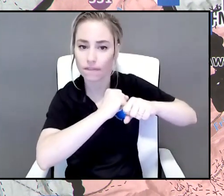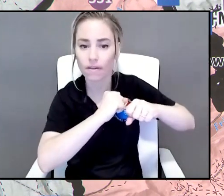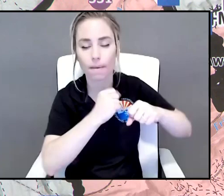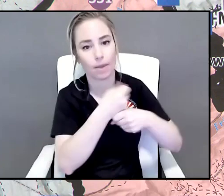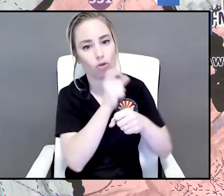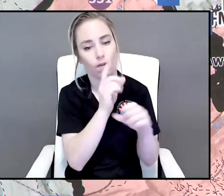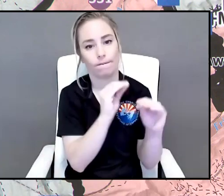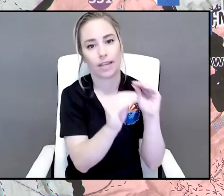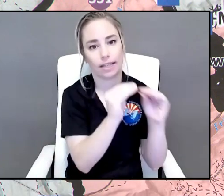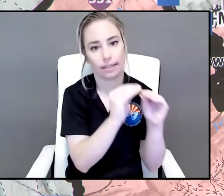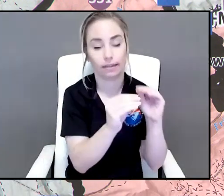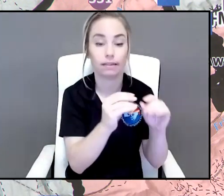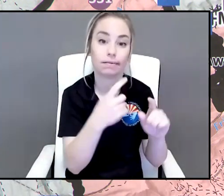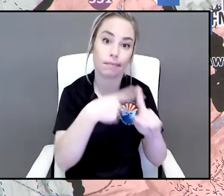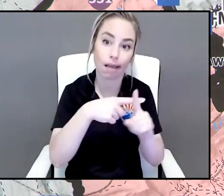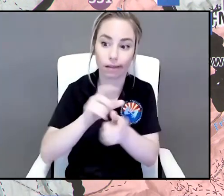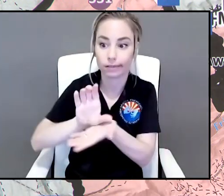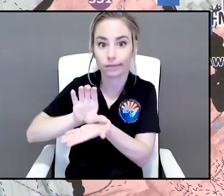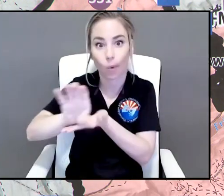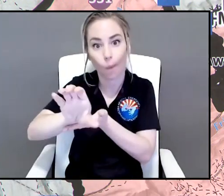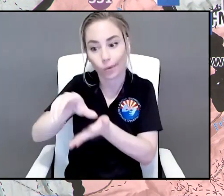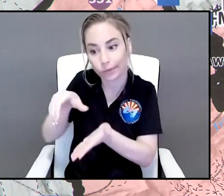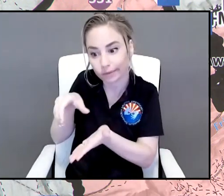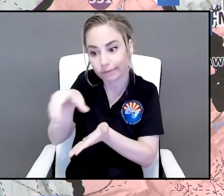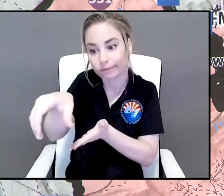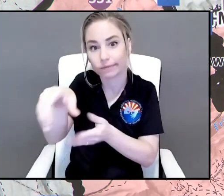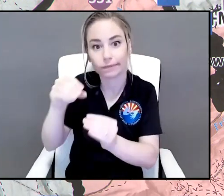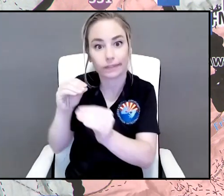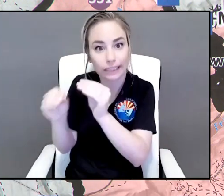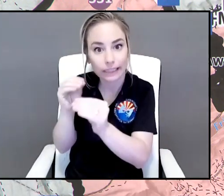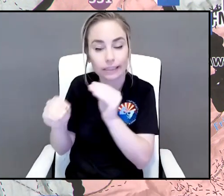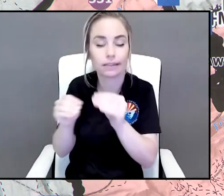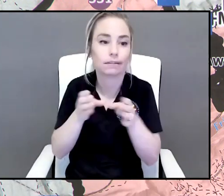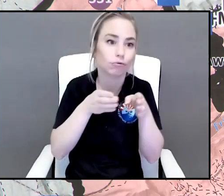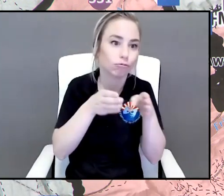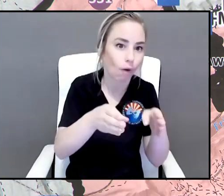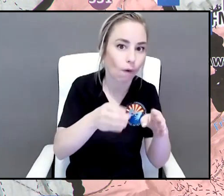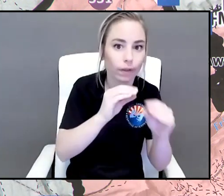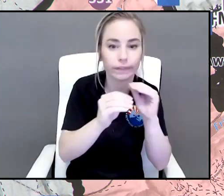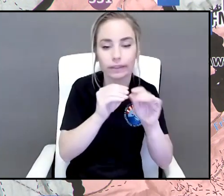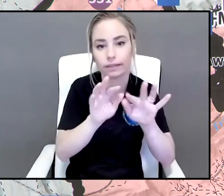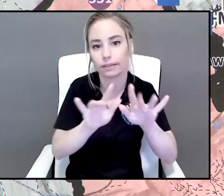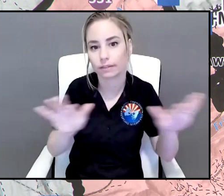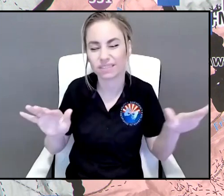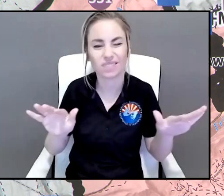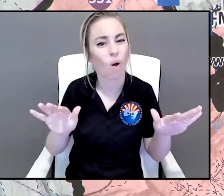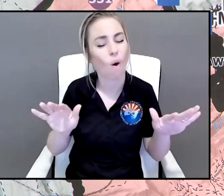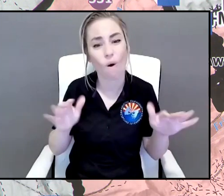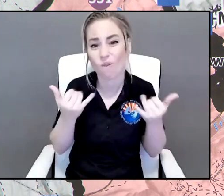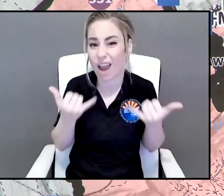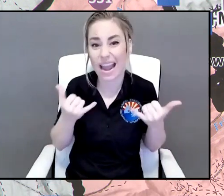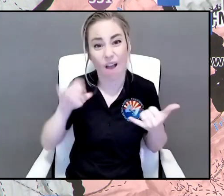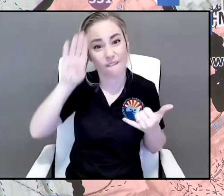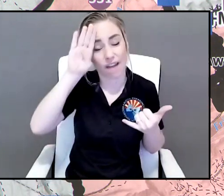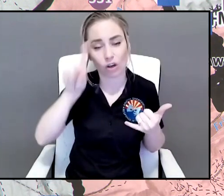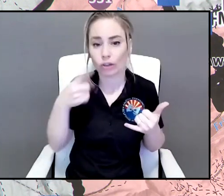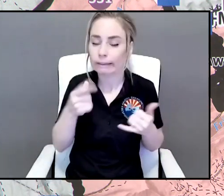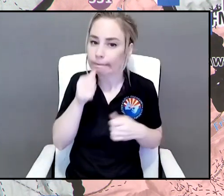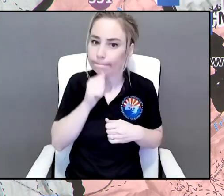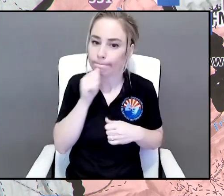lot of work in there. They're just steadily progressing, going from landowner, trying to knock that stuff